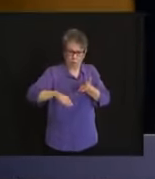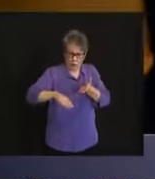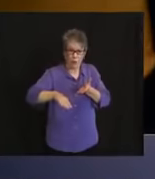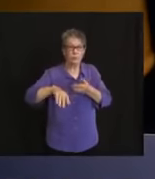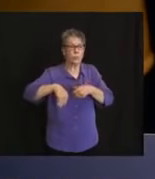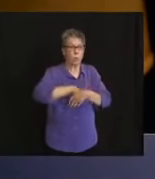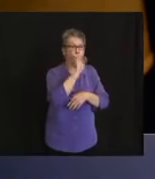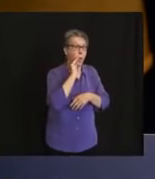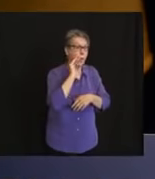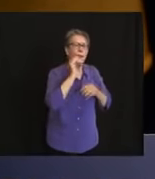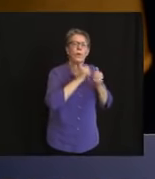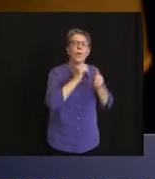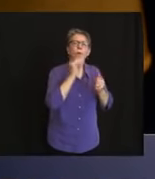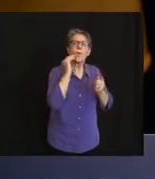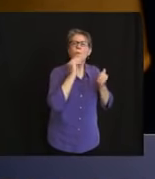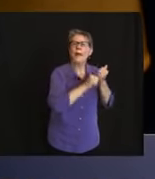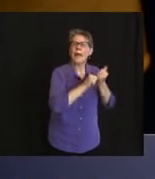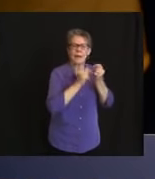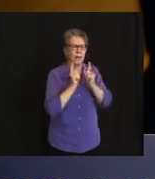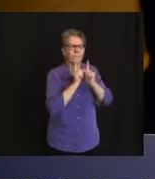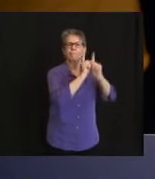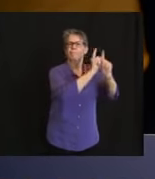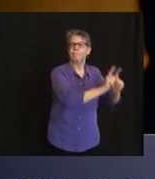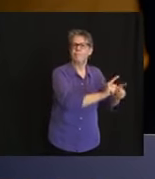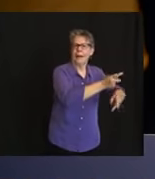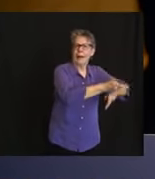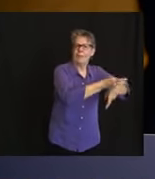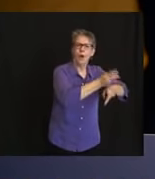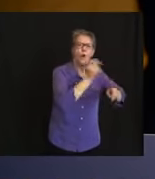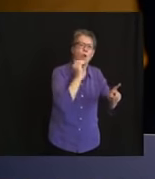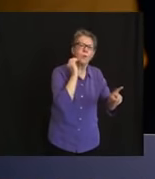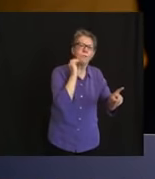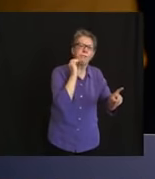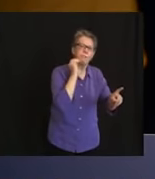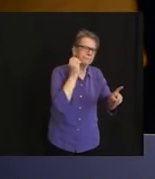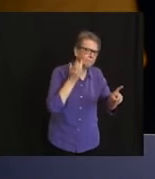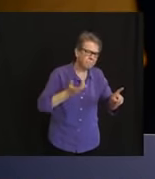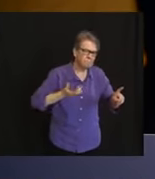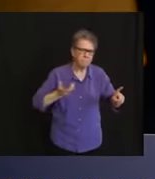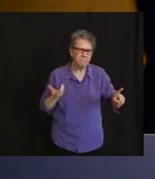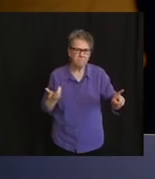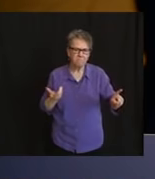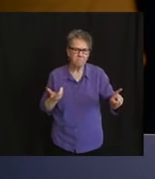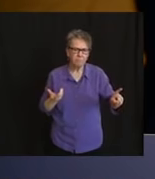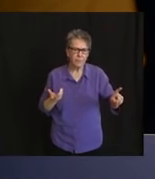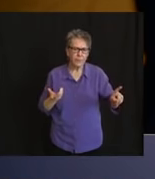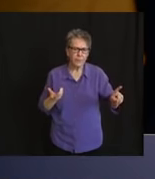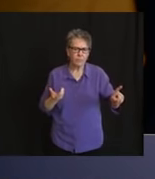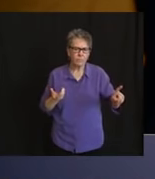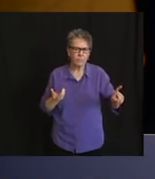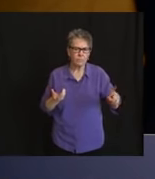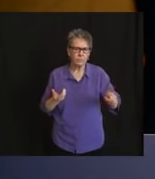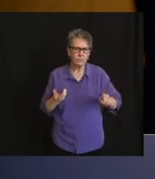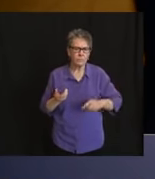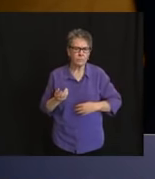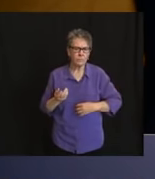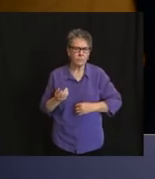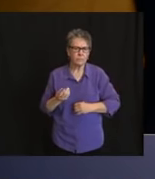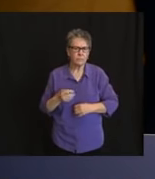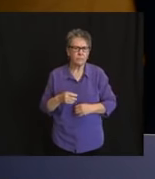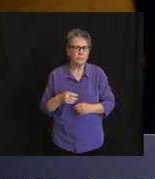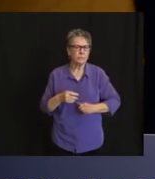if they have been in ICU, if they have been on a ventilator, usually need some follow-up care, and we're looking at that